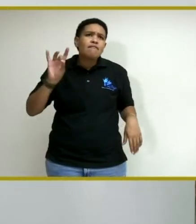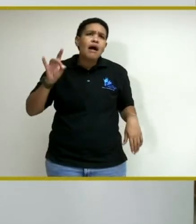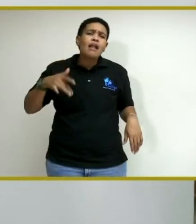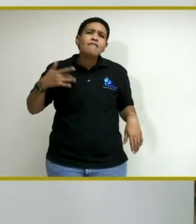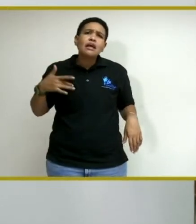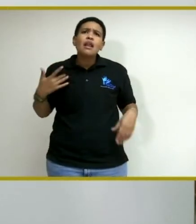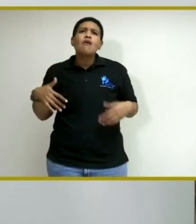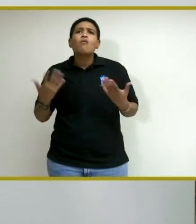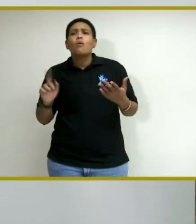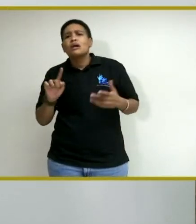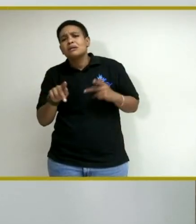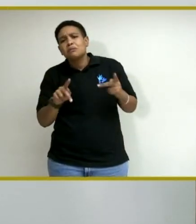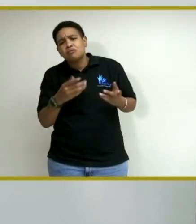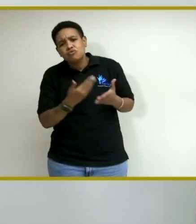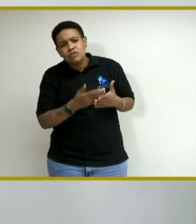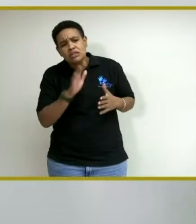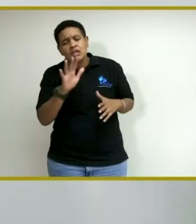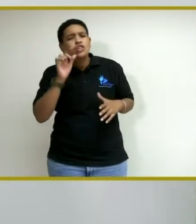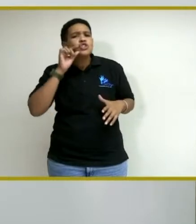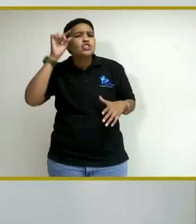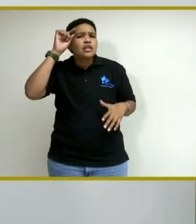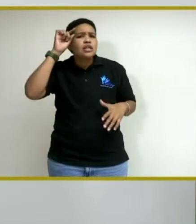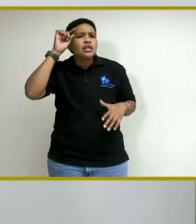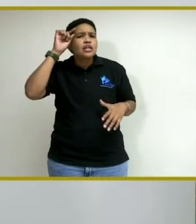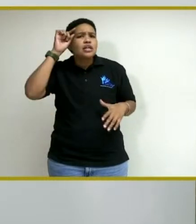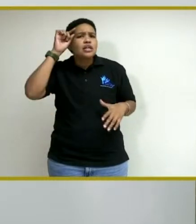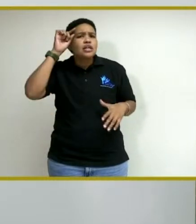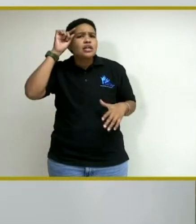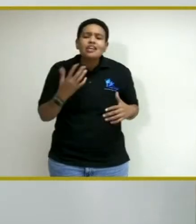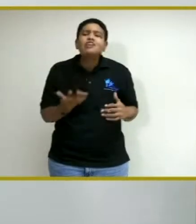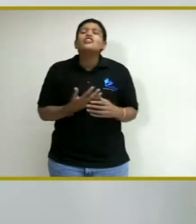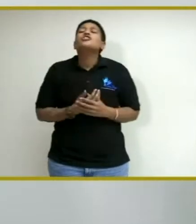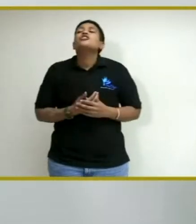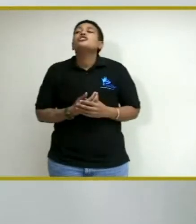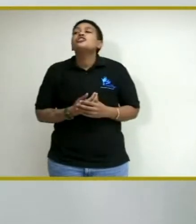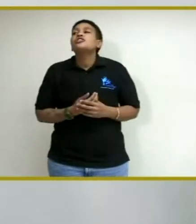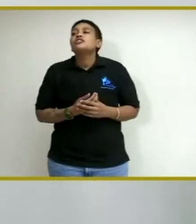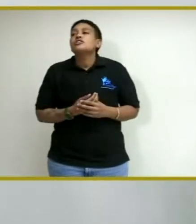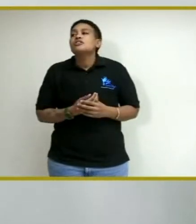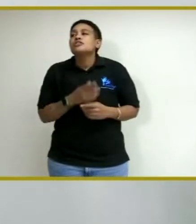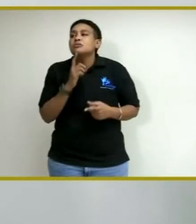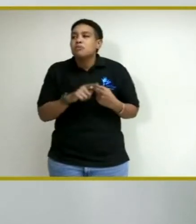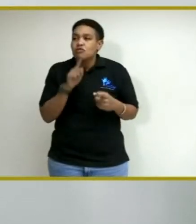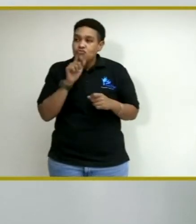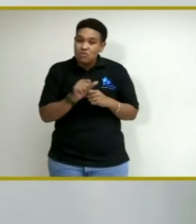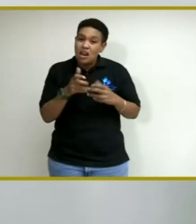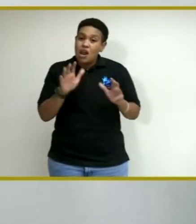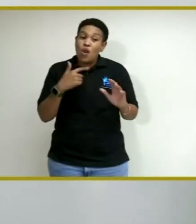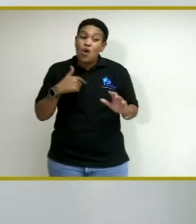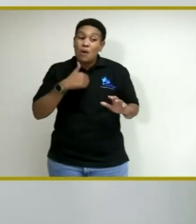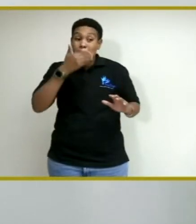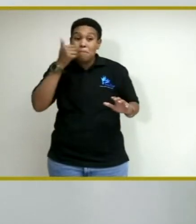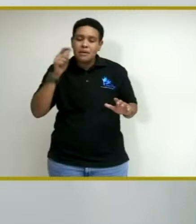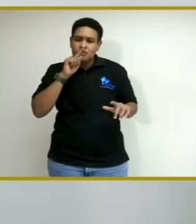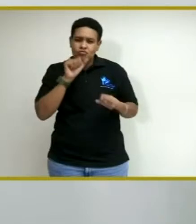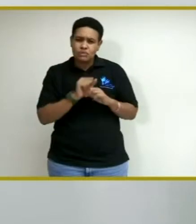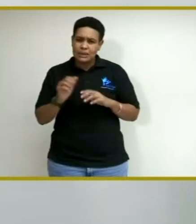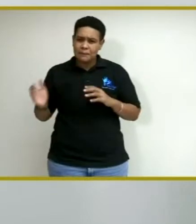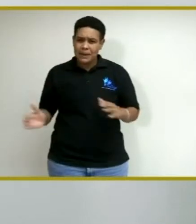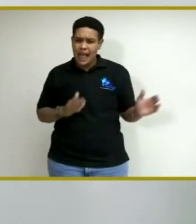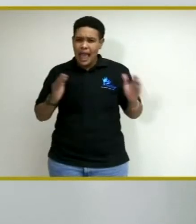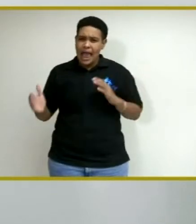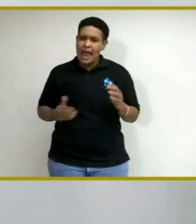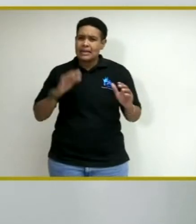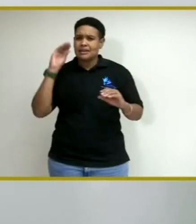these persons are, their gender, age, and it therefore allows us much better planning